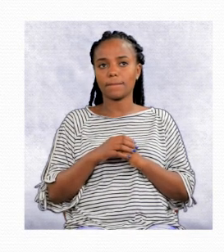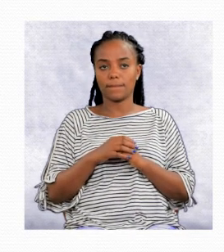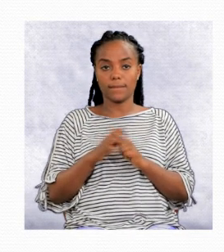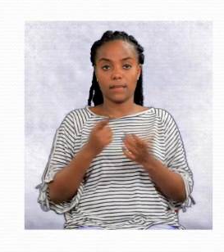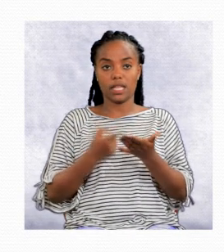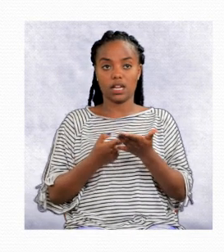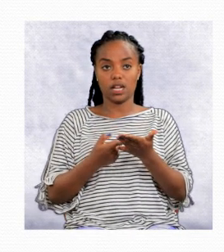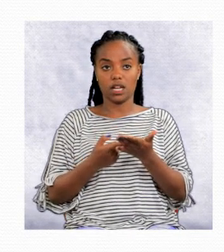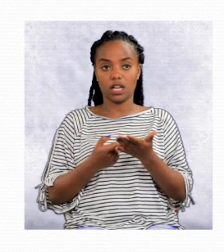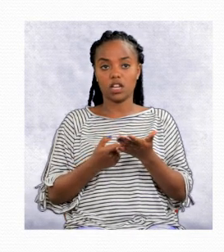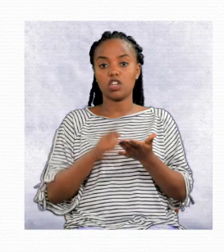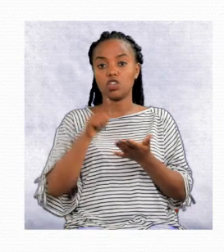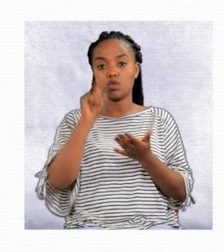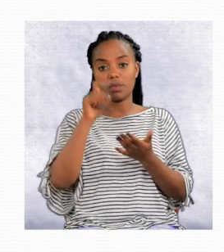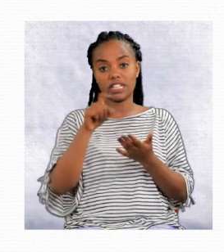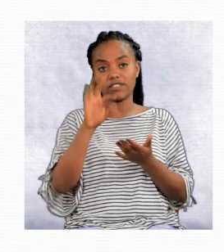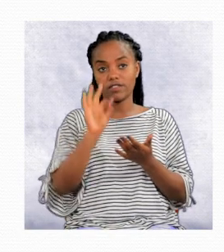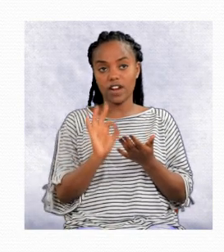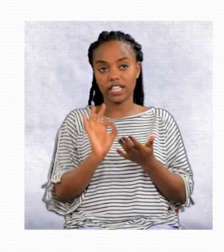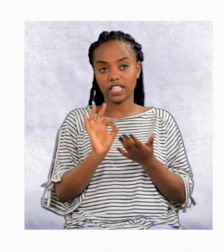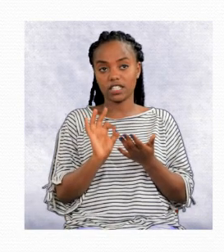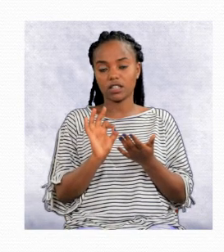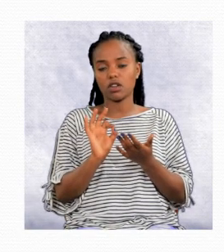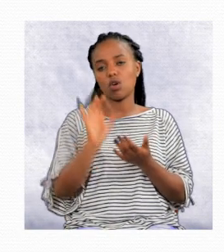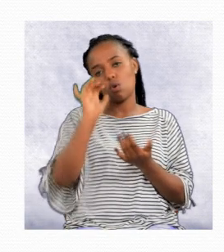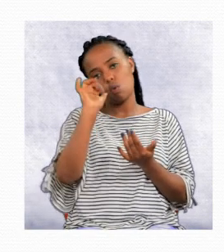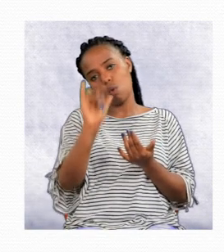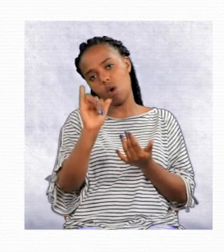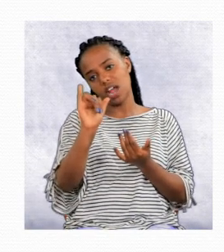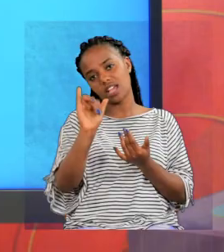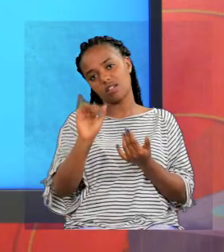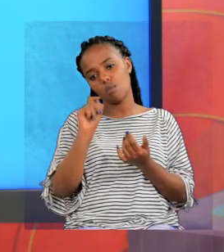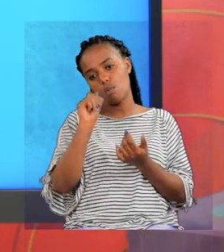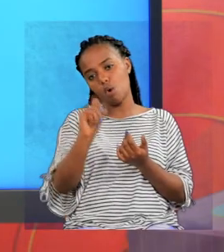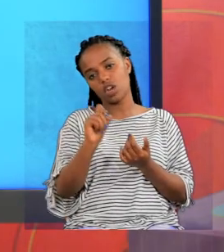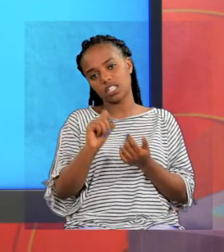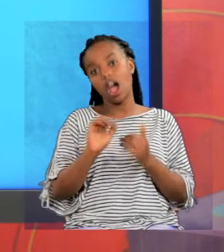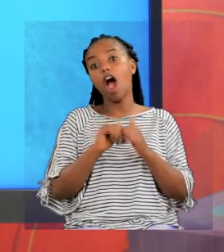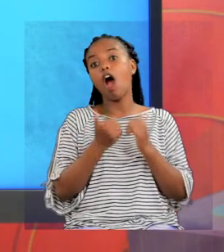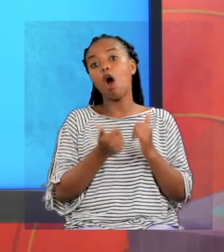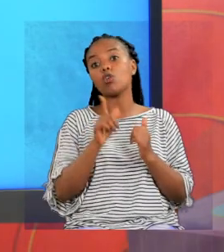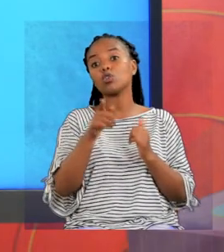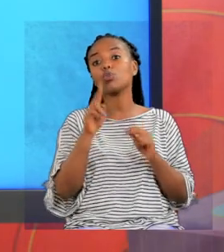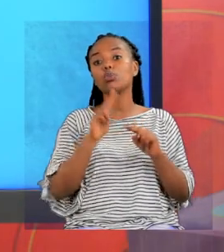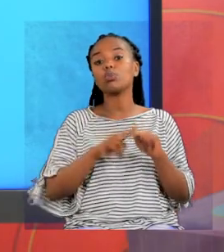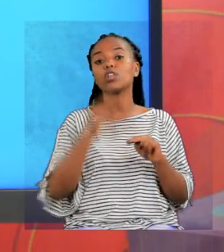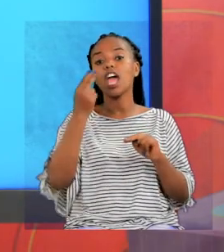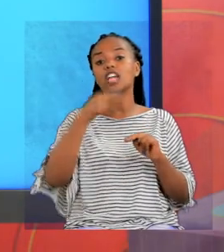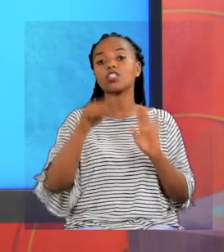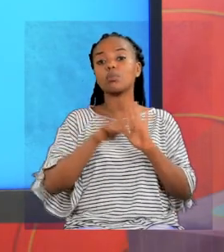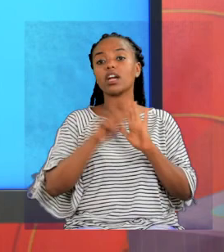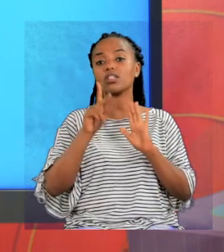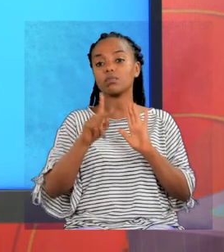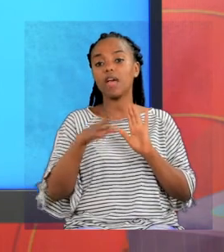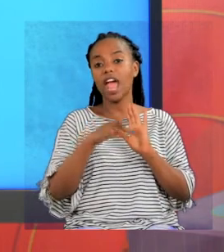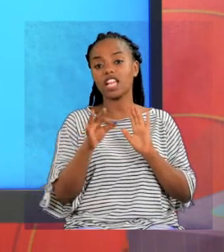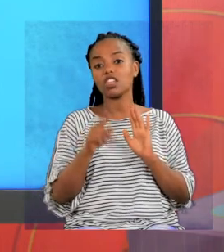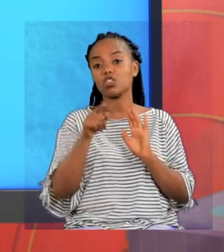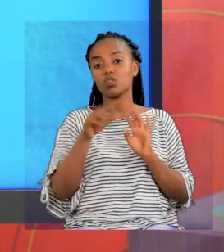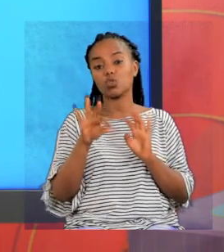Here also, you need to find y coordinate. How? You put h minus p on the equation, and then you